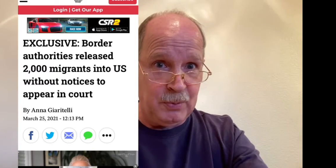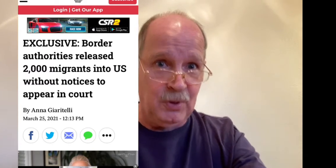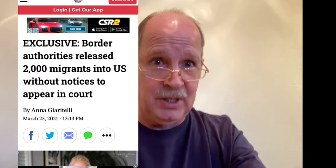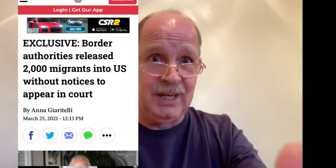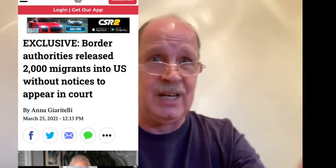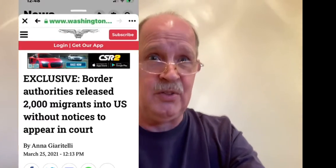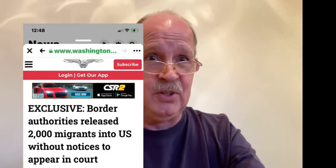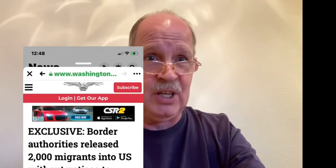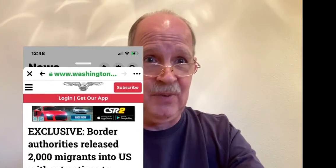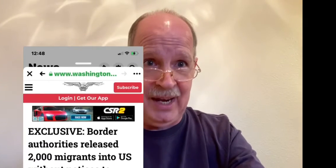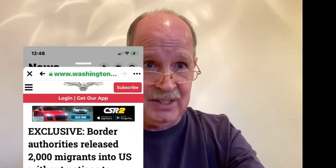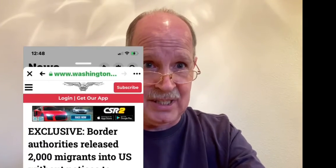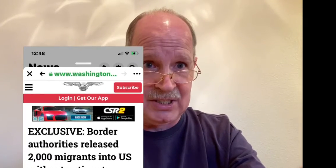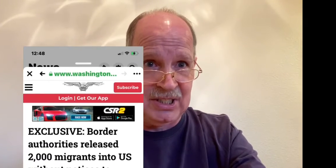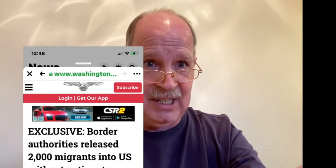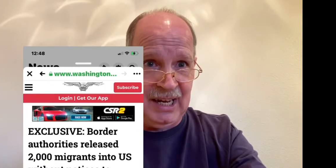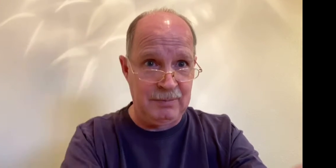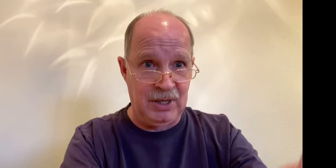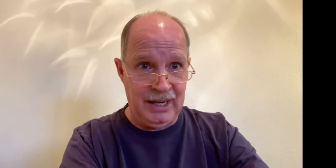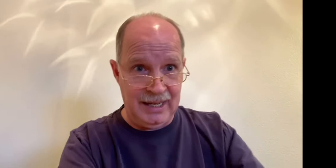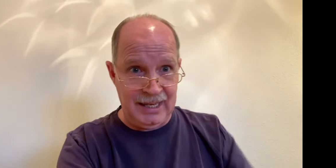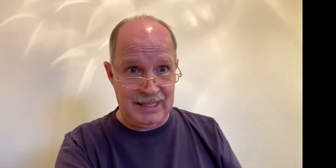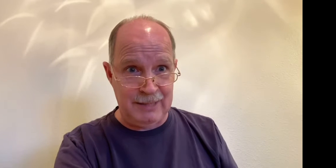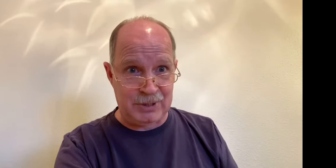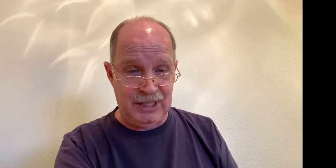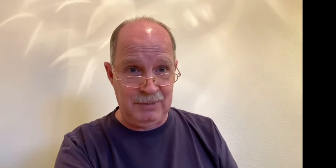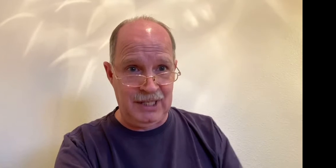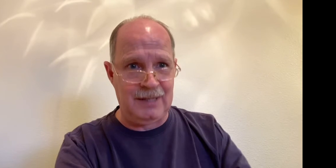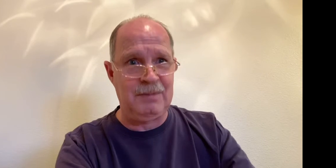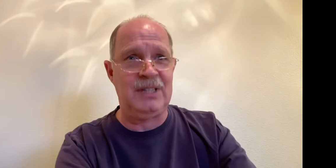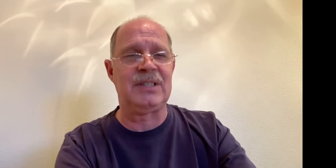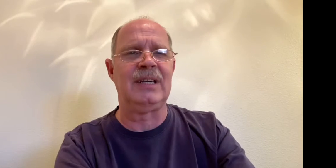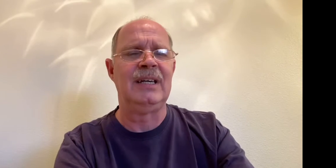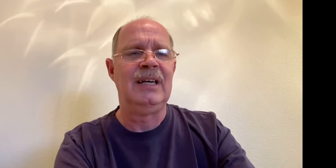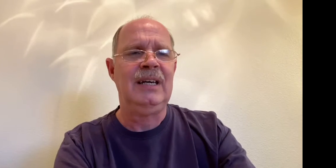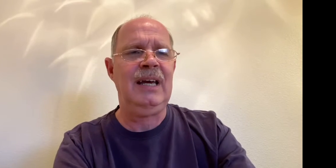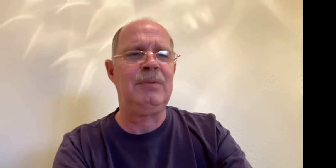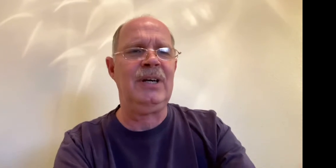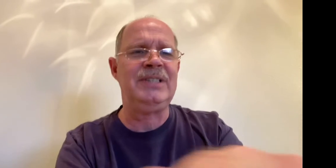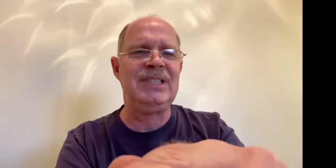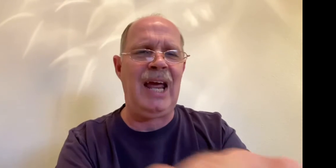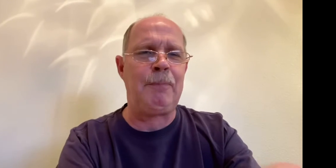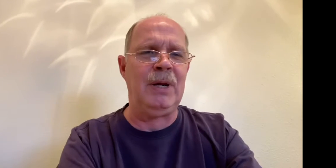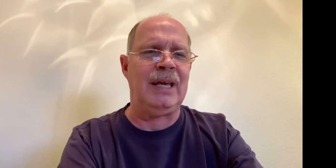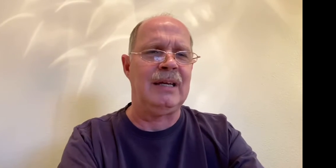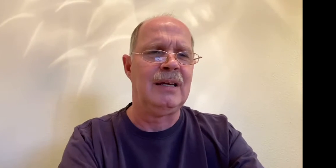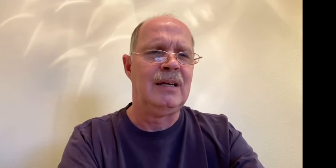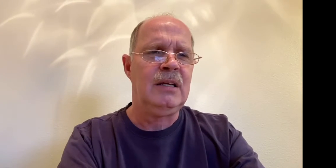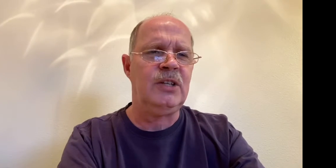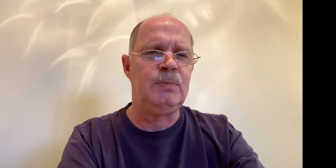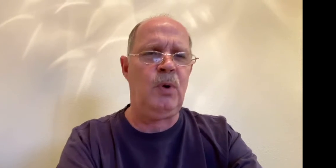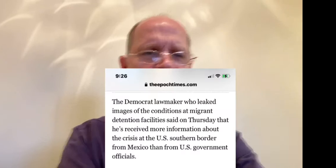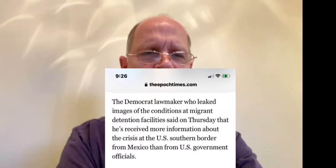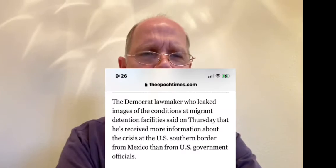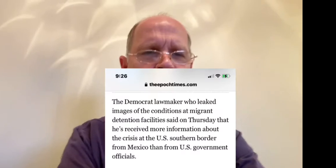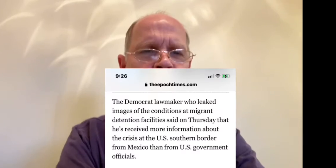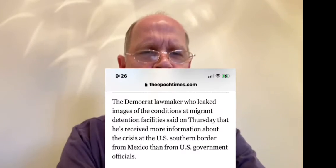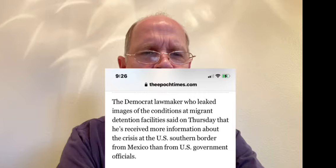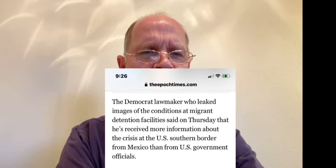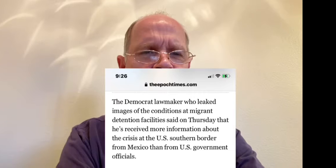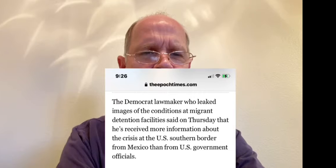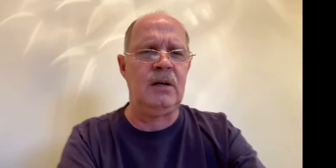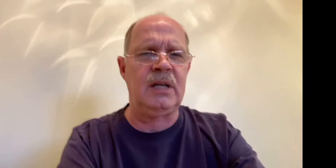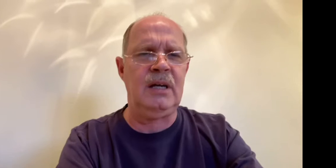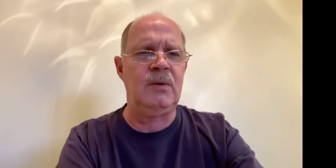We've reported it. Others have asked. It's denied, but it keeps coming up, doesn't it? Yeah, because it's happening. Because the border people